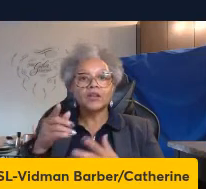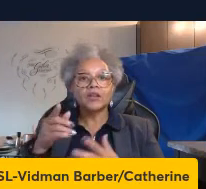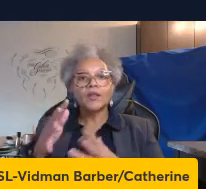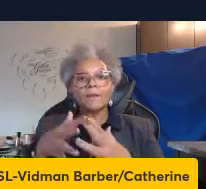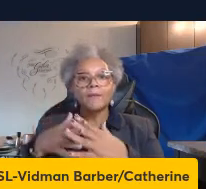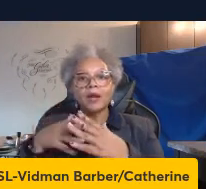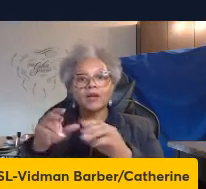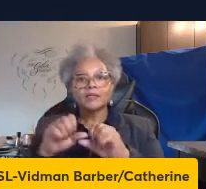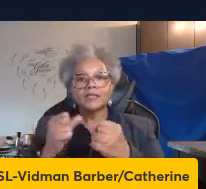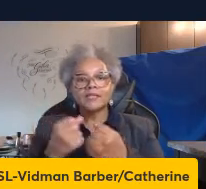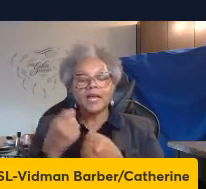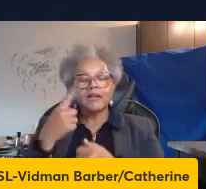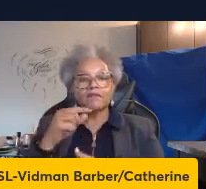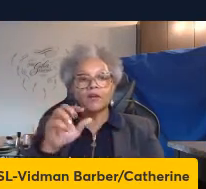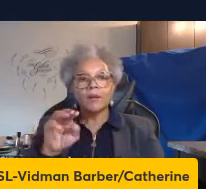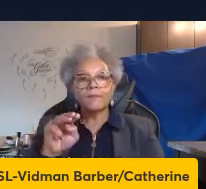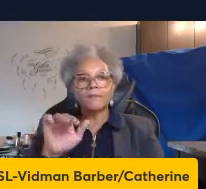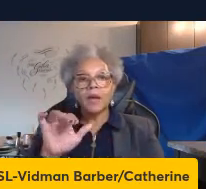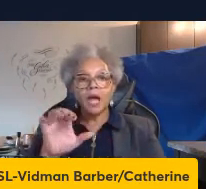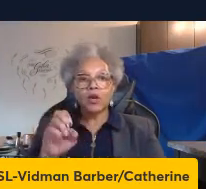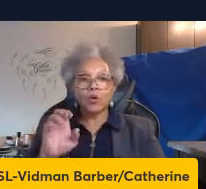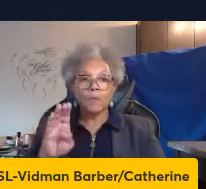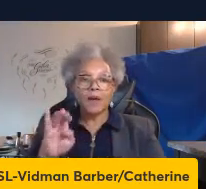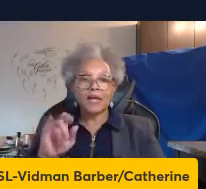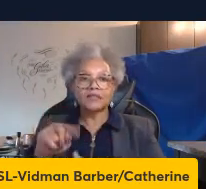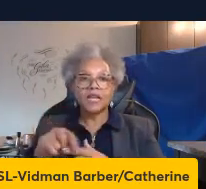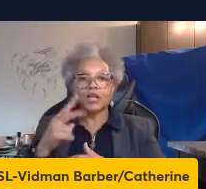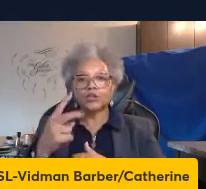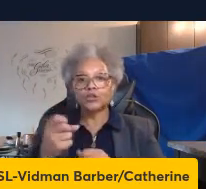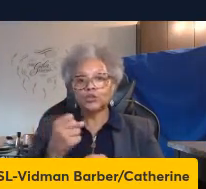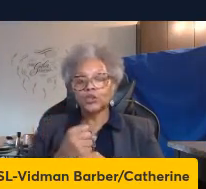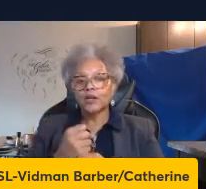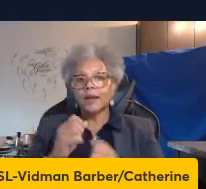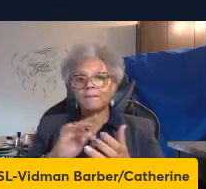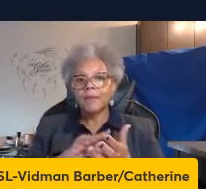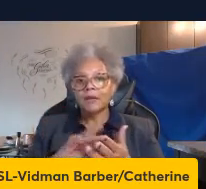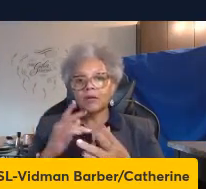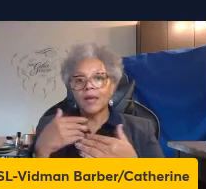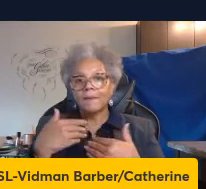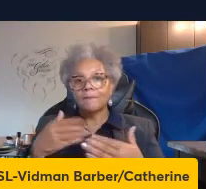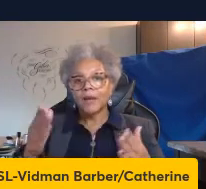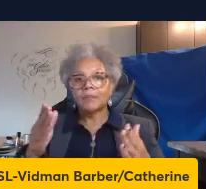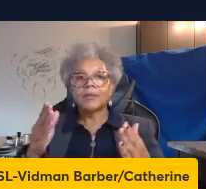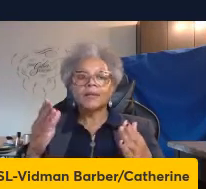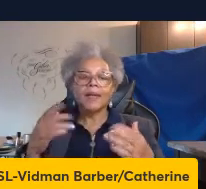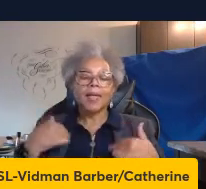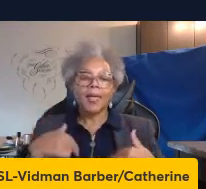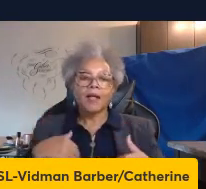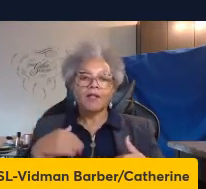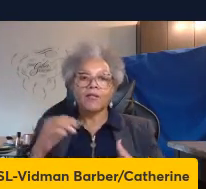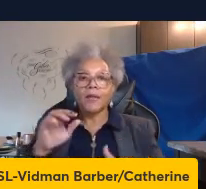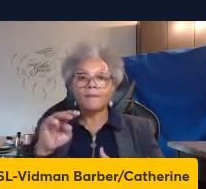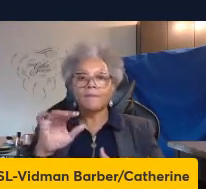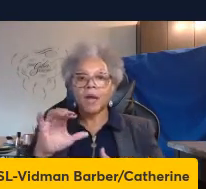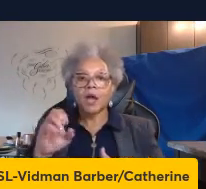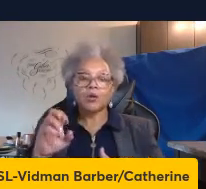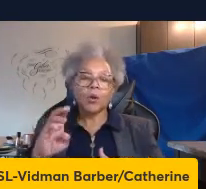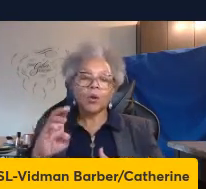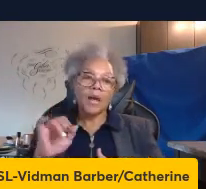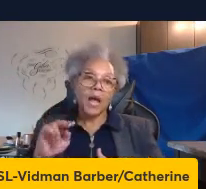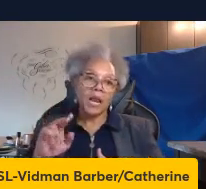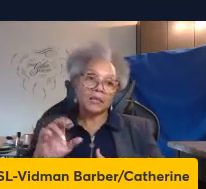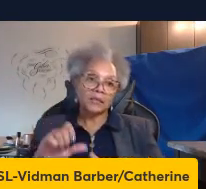Microbiology. And so it's 2-year training in medical and public health microbiology. That enables and prepares